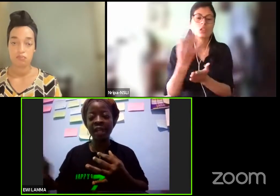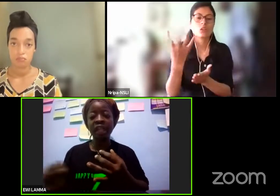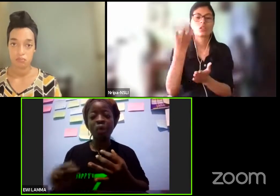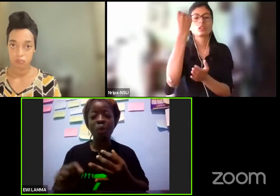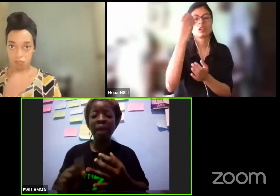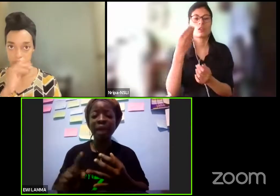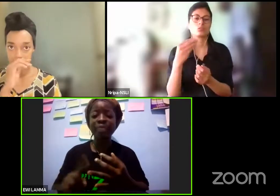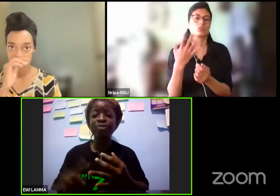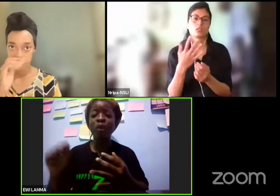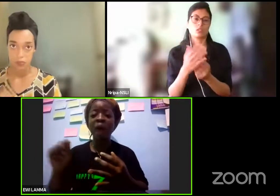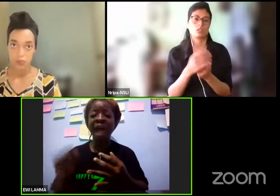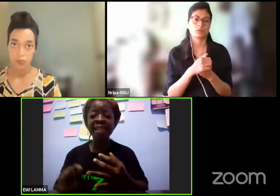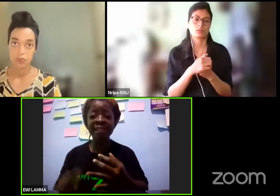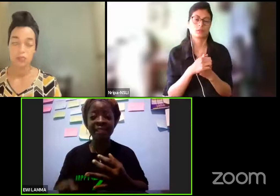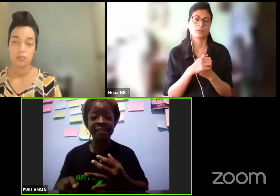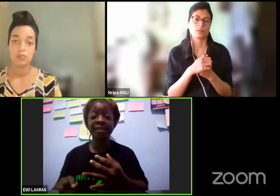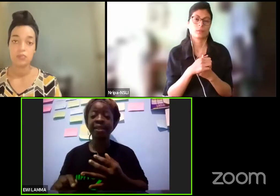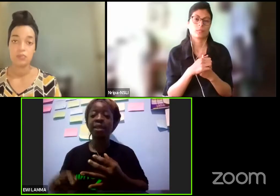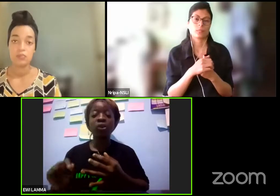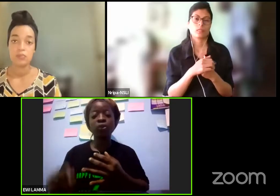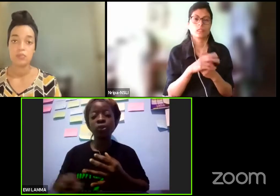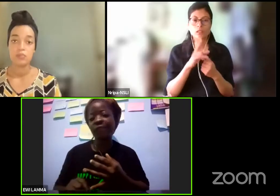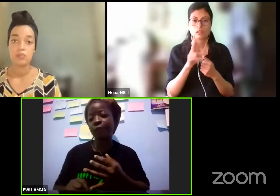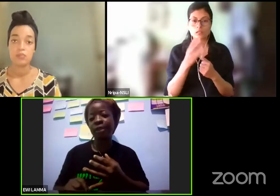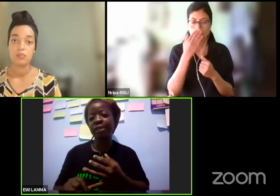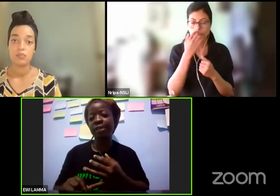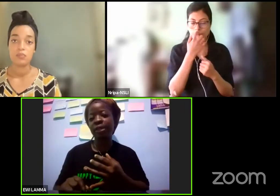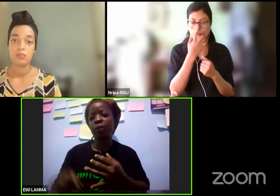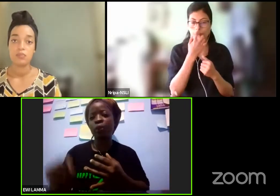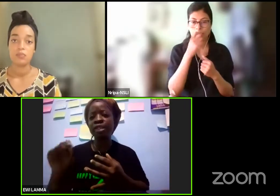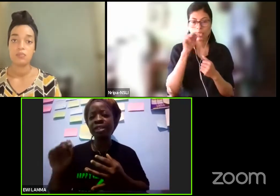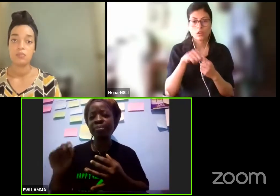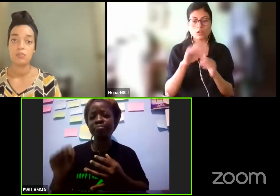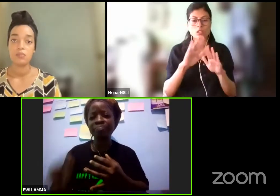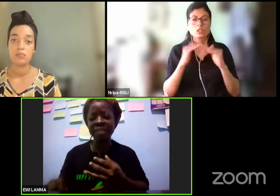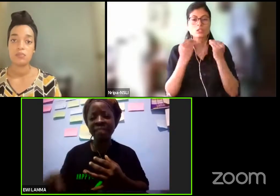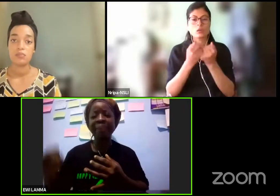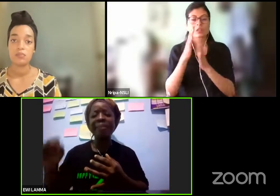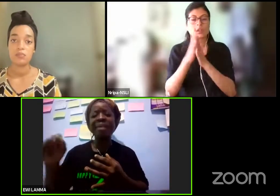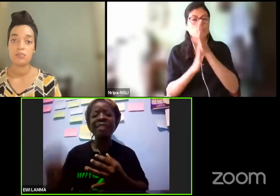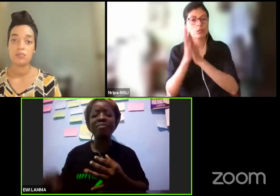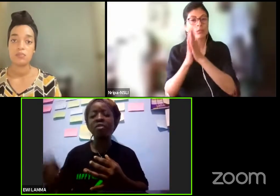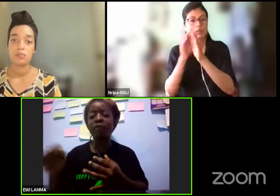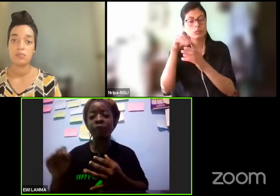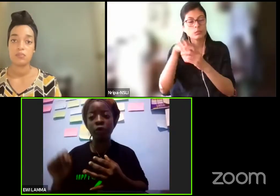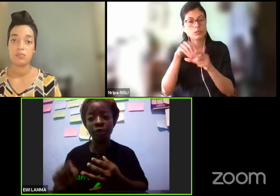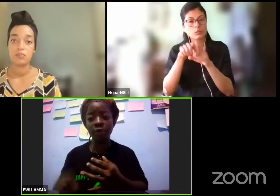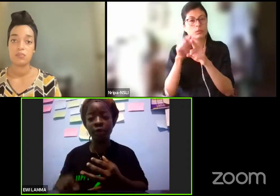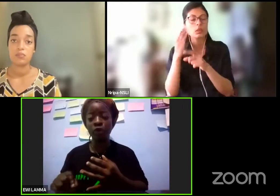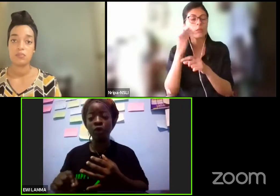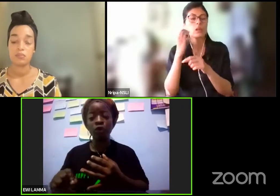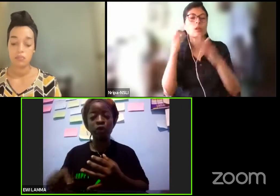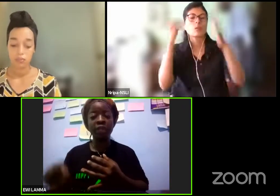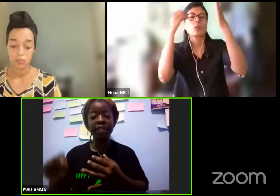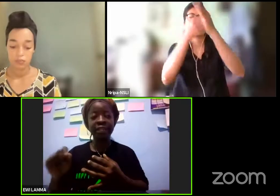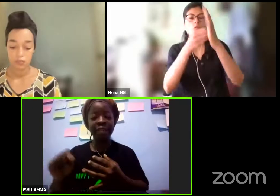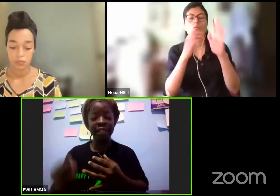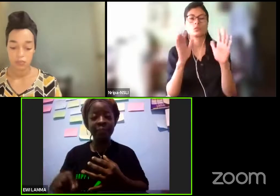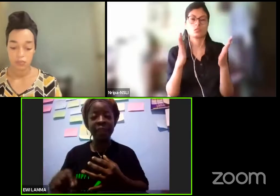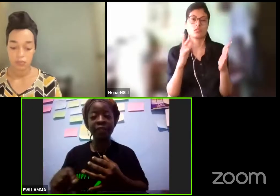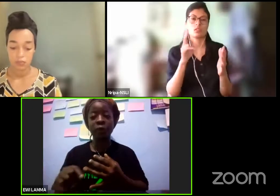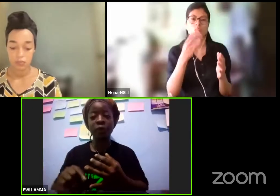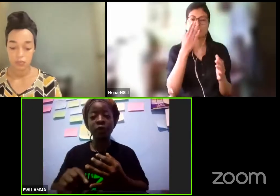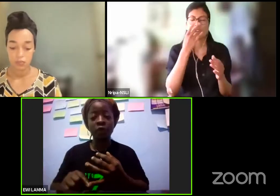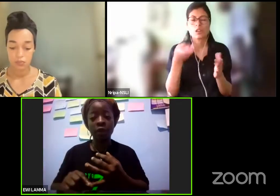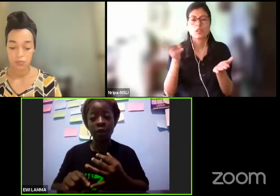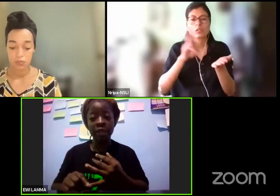are, the woman has no access to this forest, which makes them even more vulnerable to the